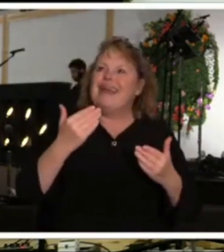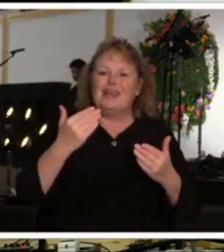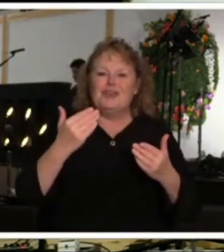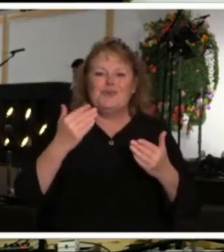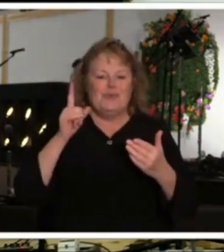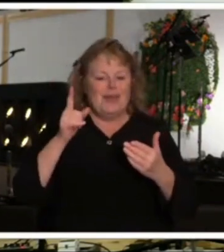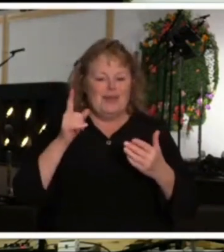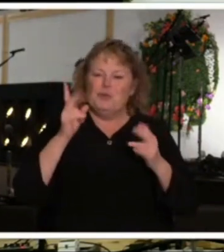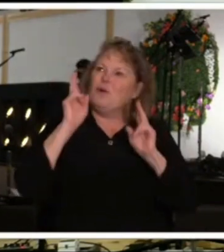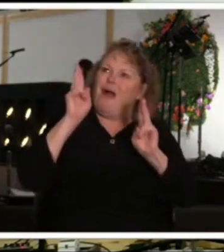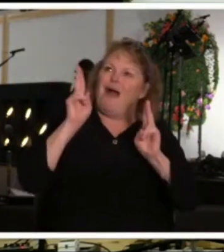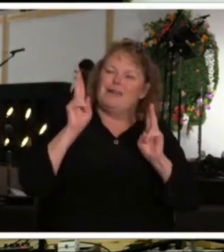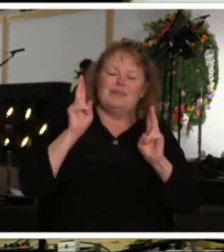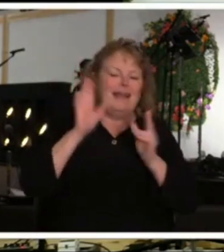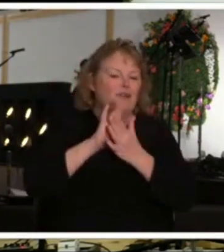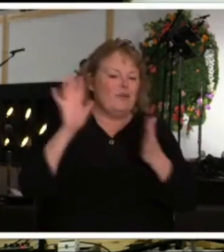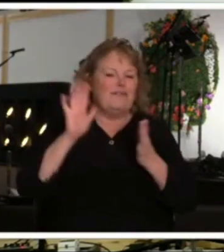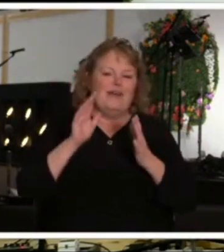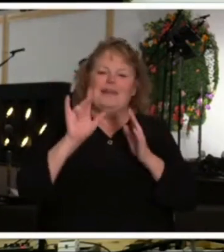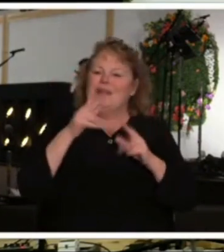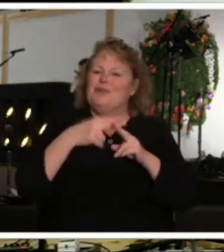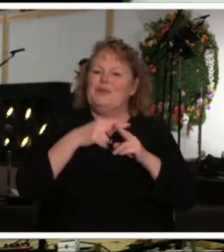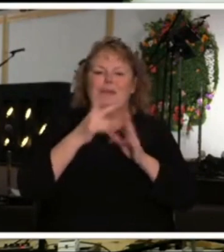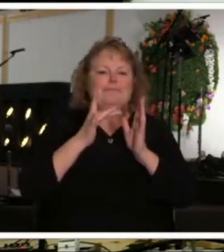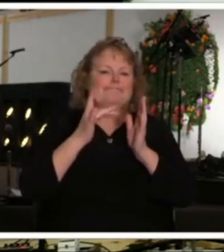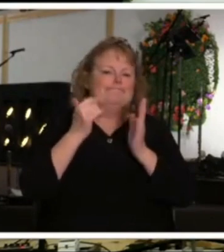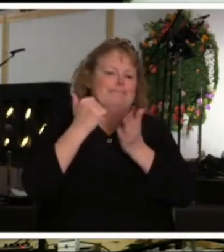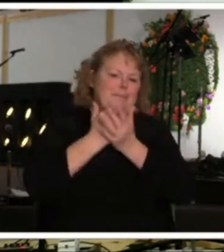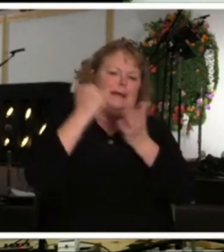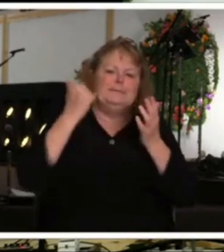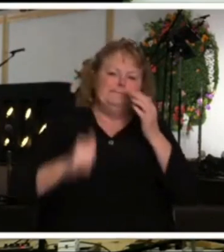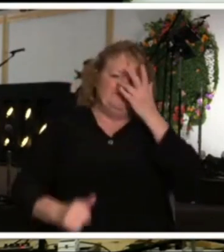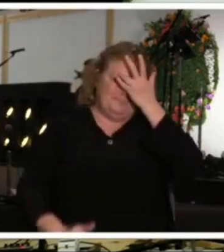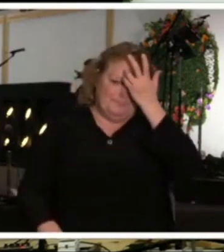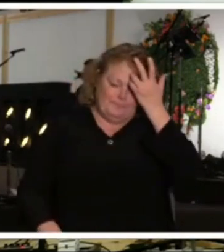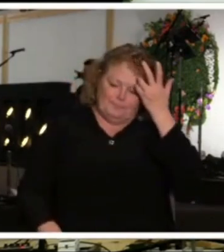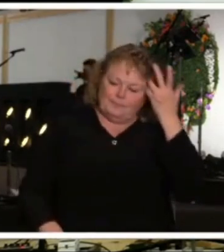you are honored and glorified in your precious name. Amen.